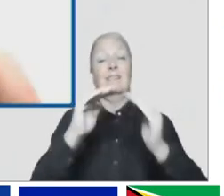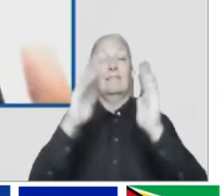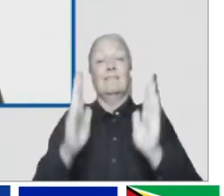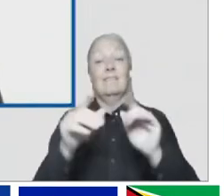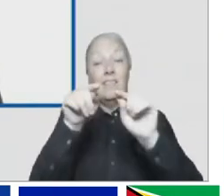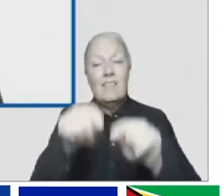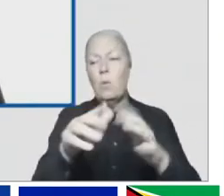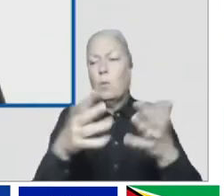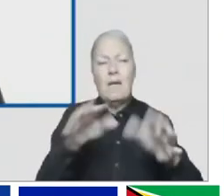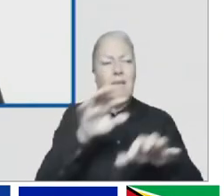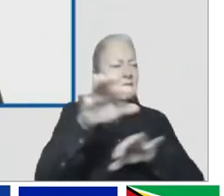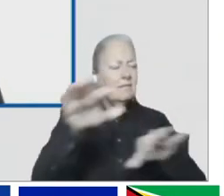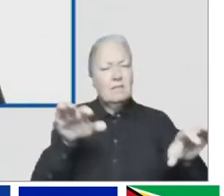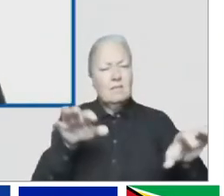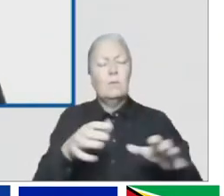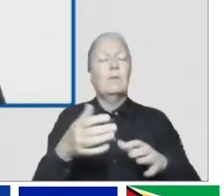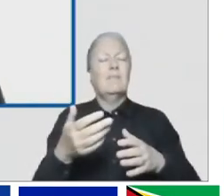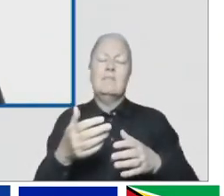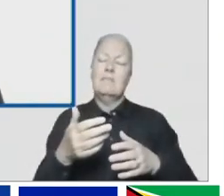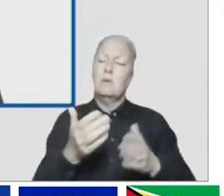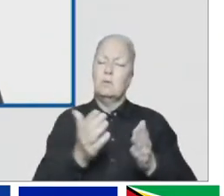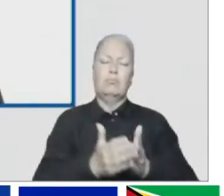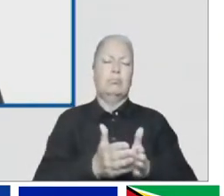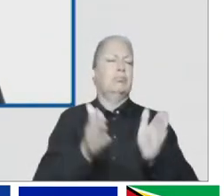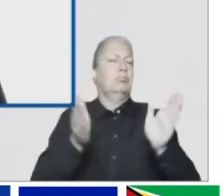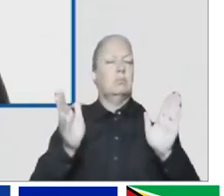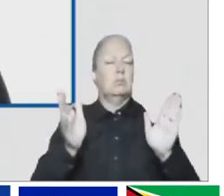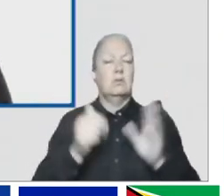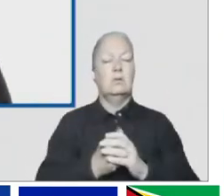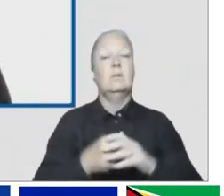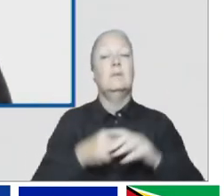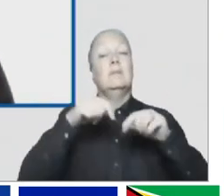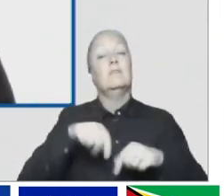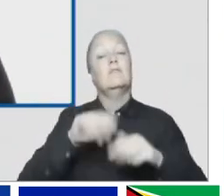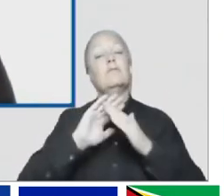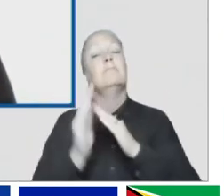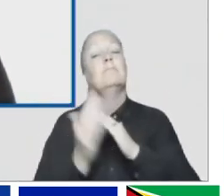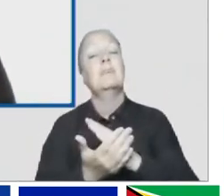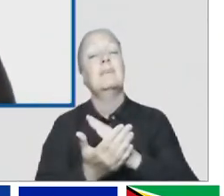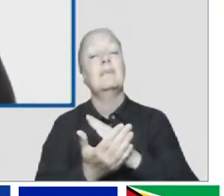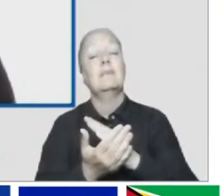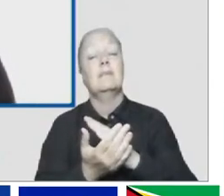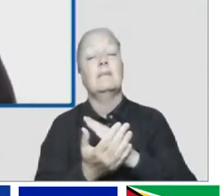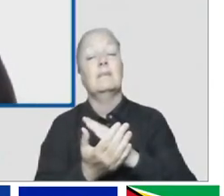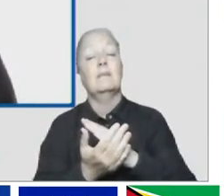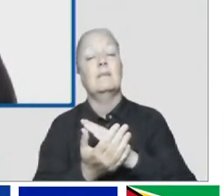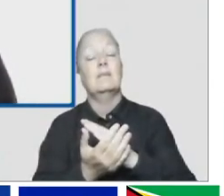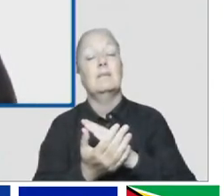We Jamaicans, it has been participating in a pilot